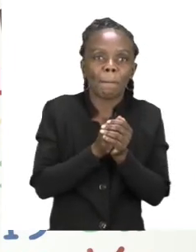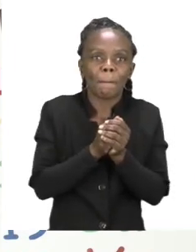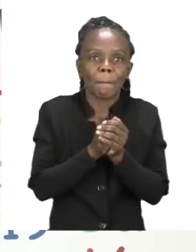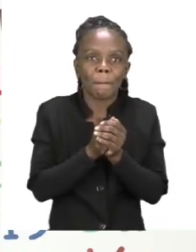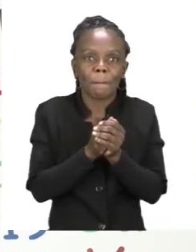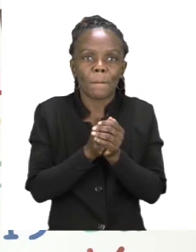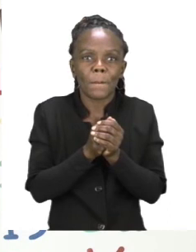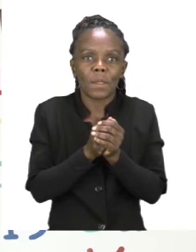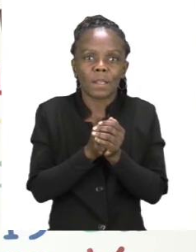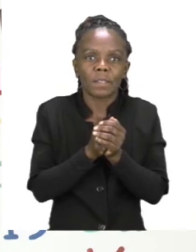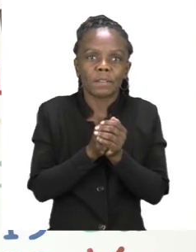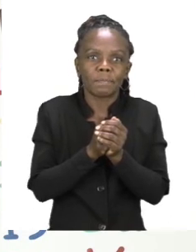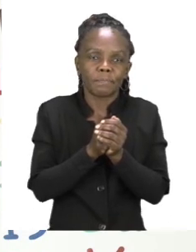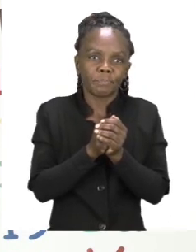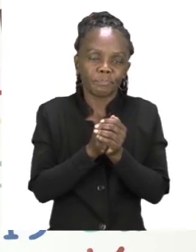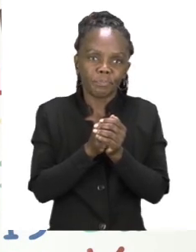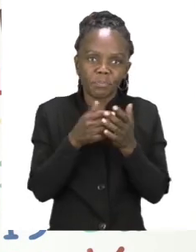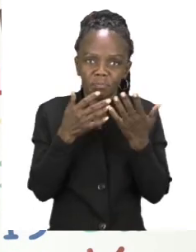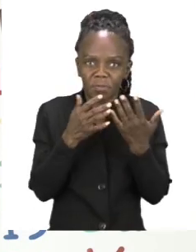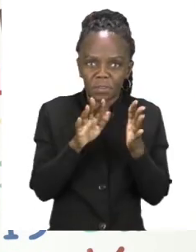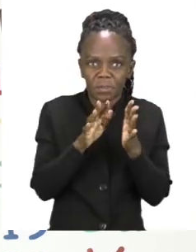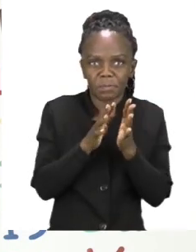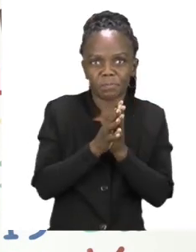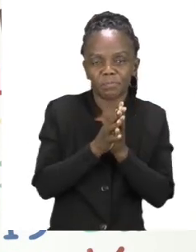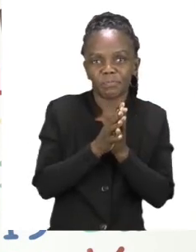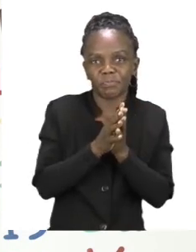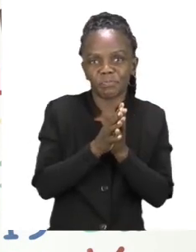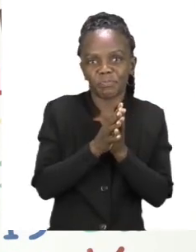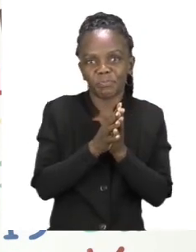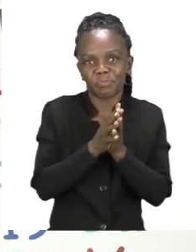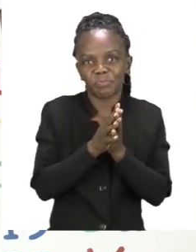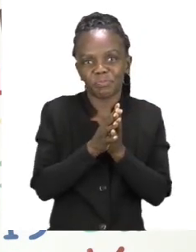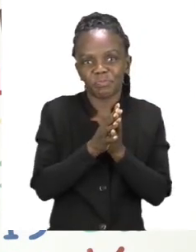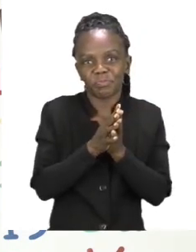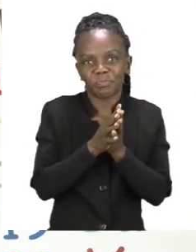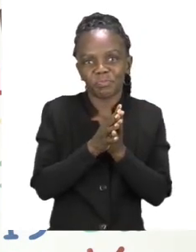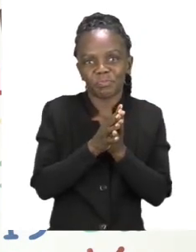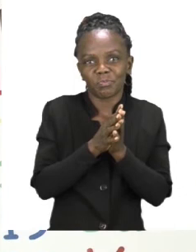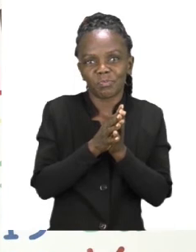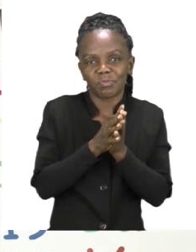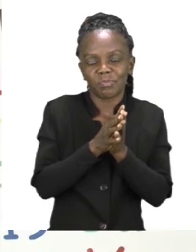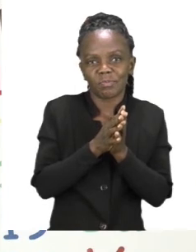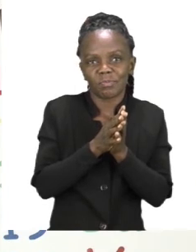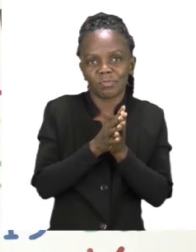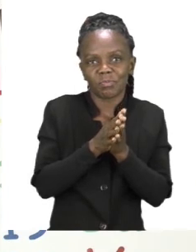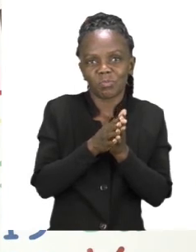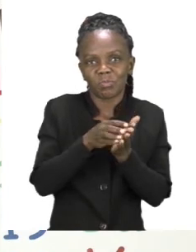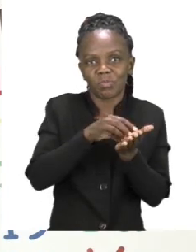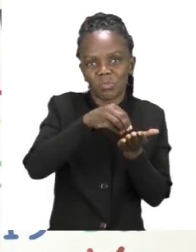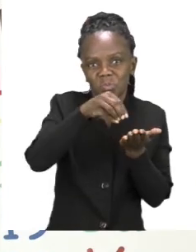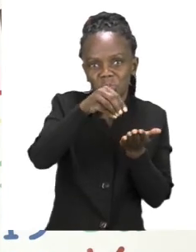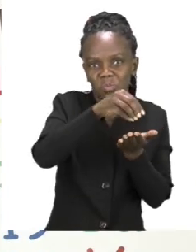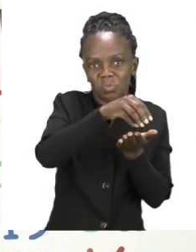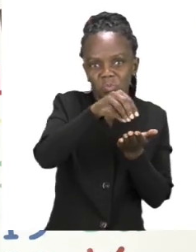almost done with my head and I still have a little bit of couscous in my hand. So I'm going to sprinkle a lot more. So I'm going to